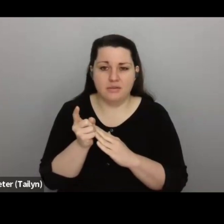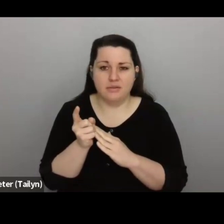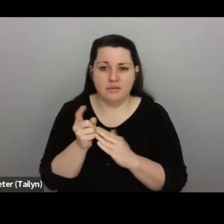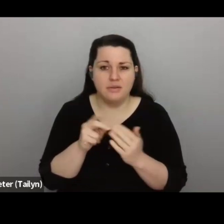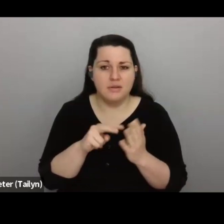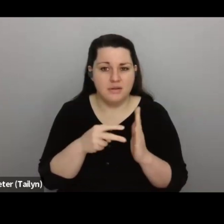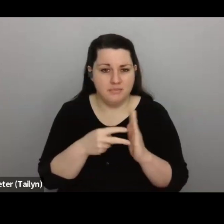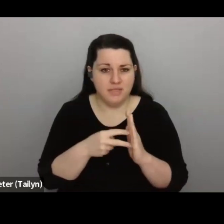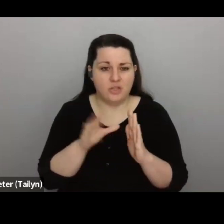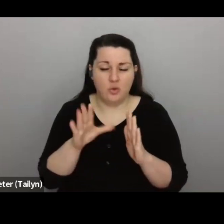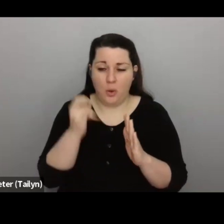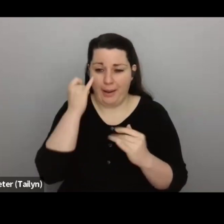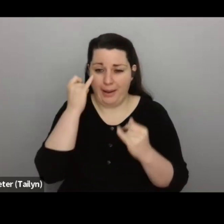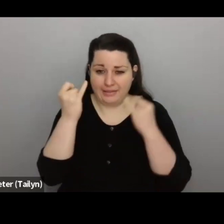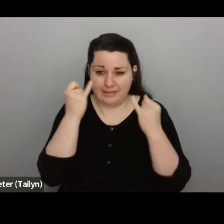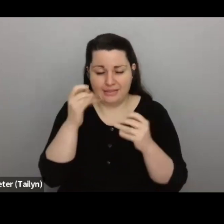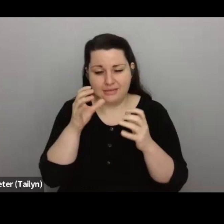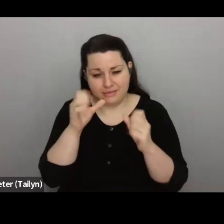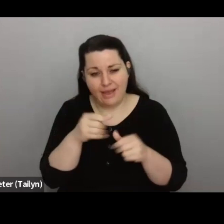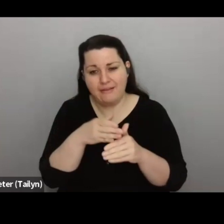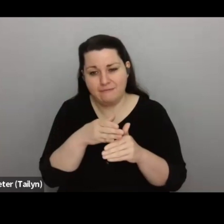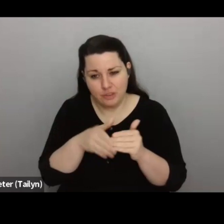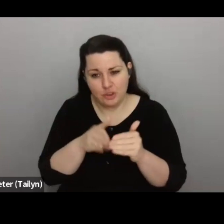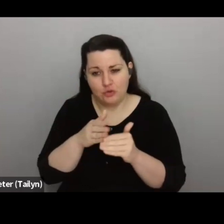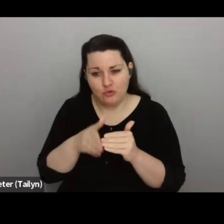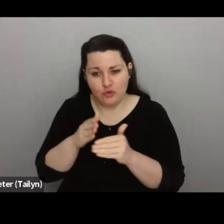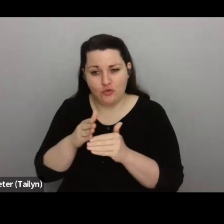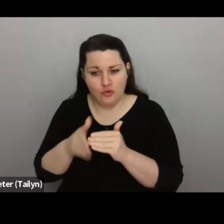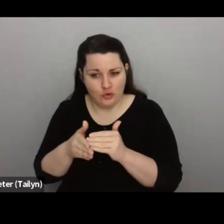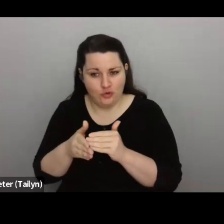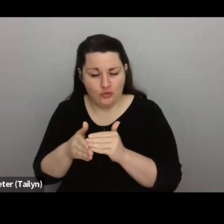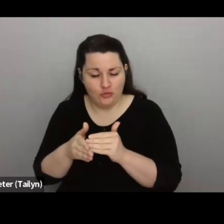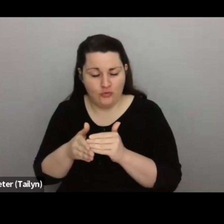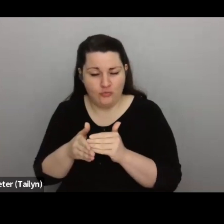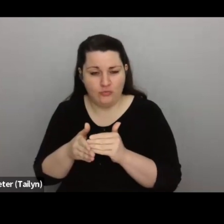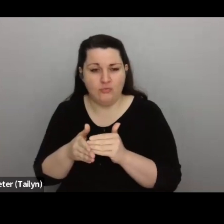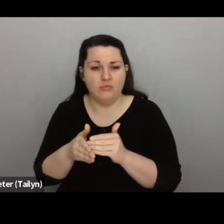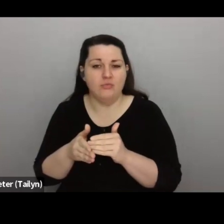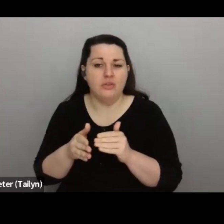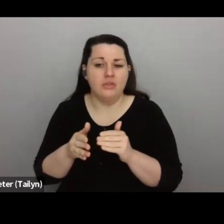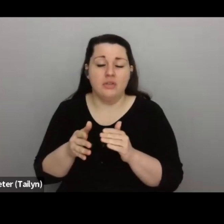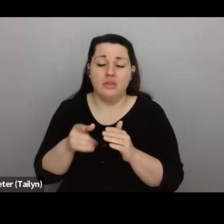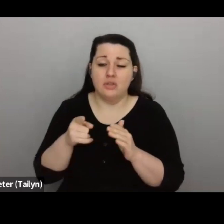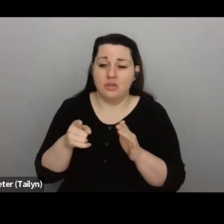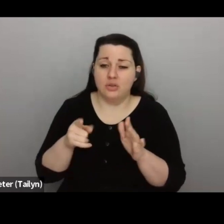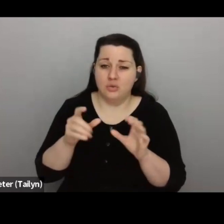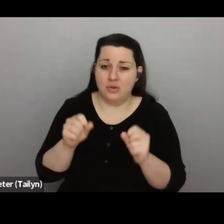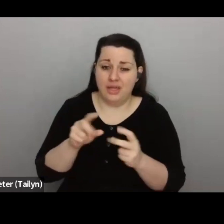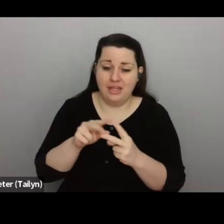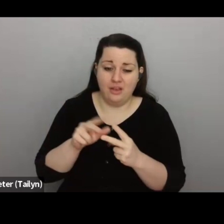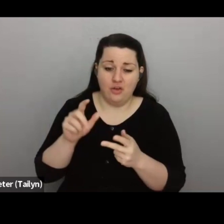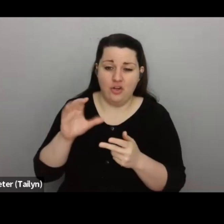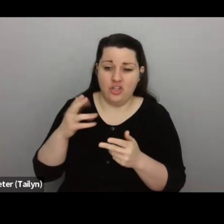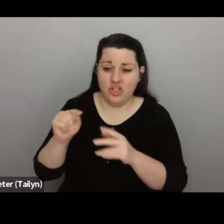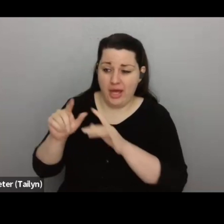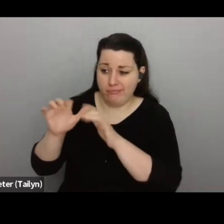your ideas, finish out what you have at hand. You can feel free to either write in the chat when you're